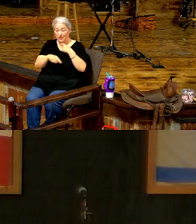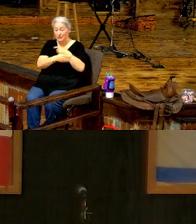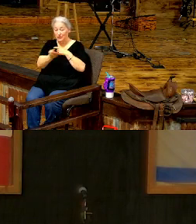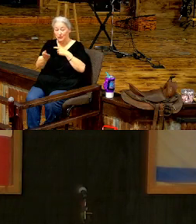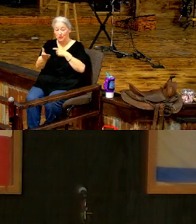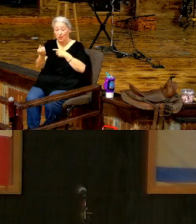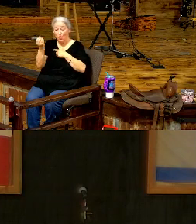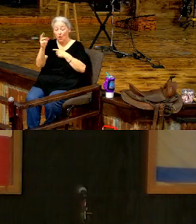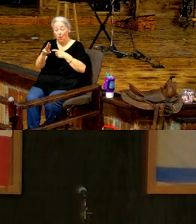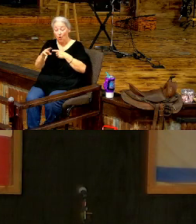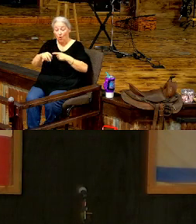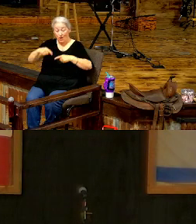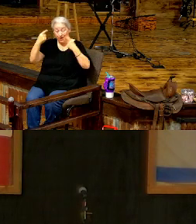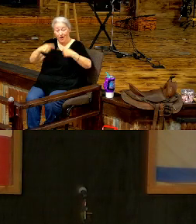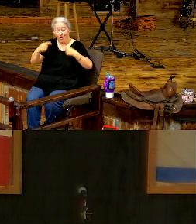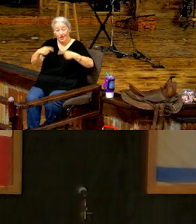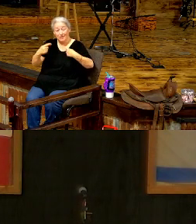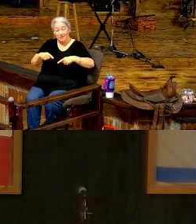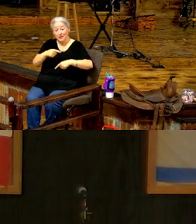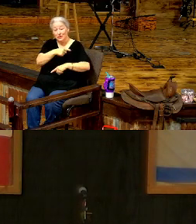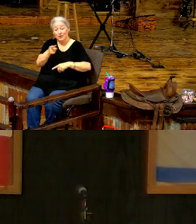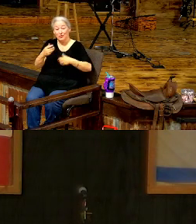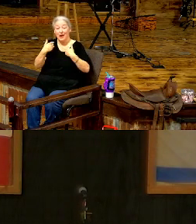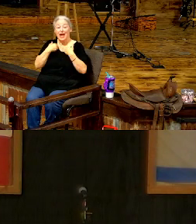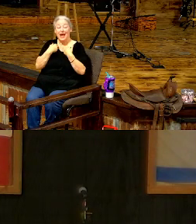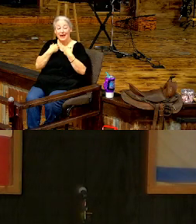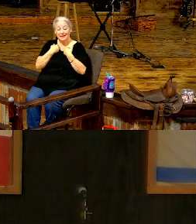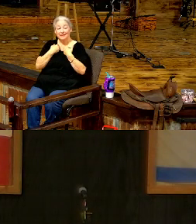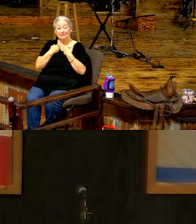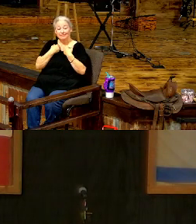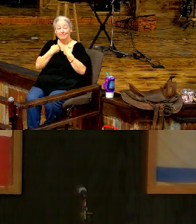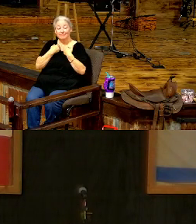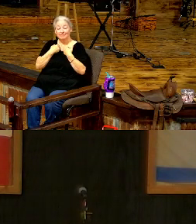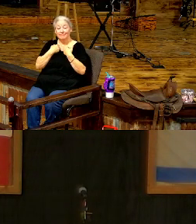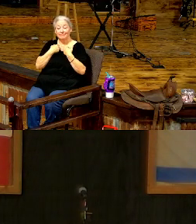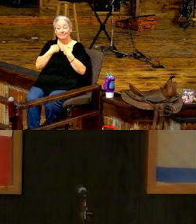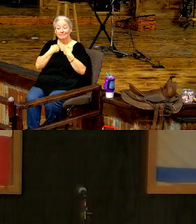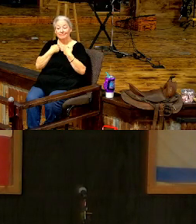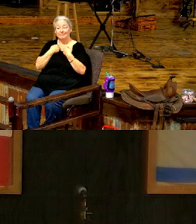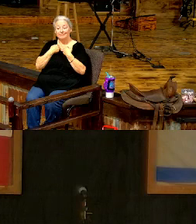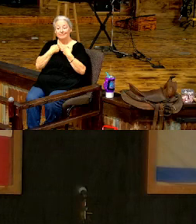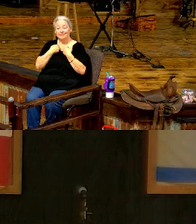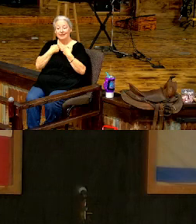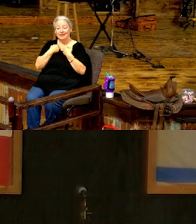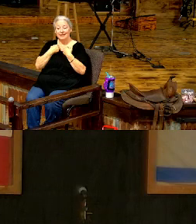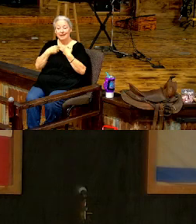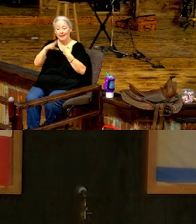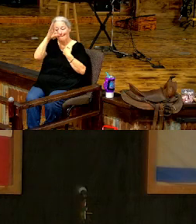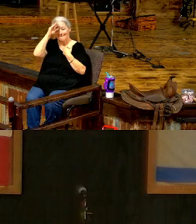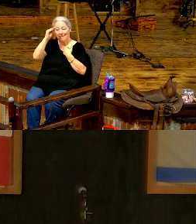had, maybe with the wife. Guys, now, easy. Listen,